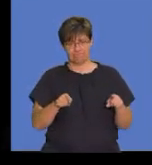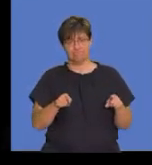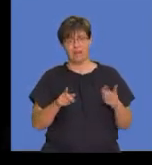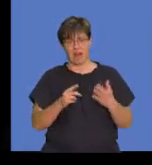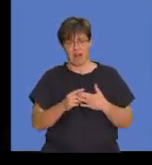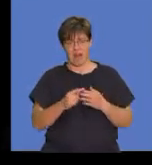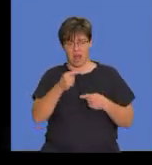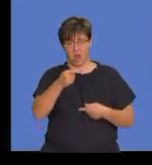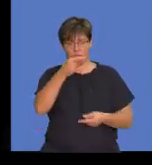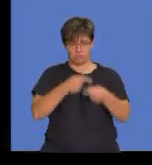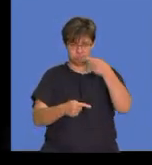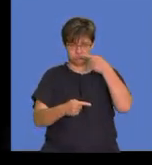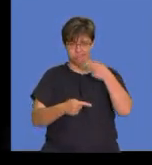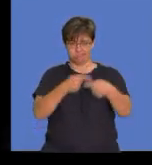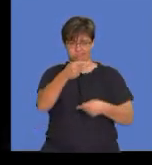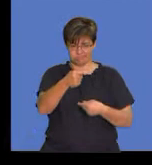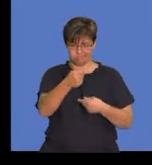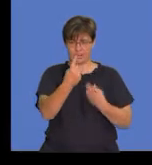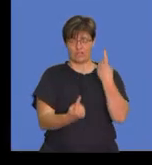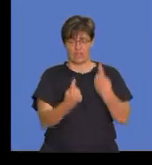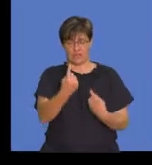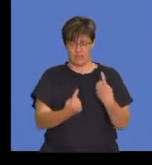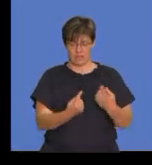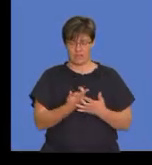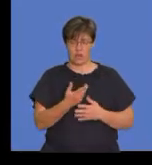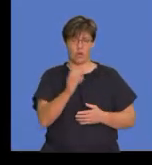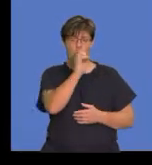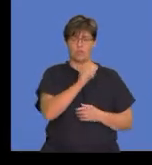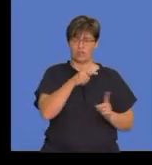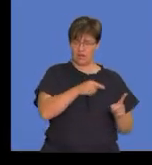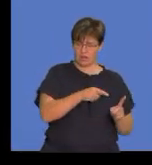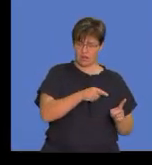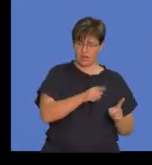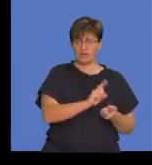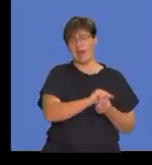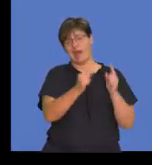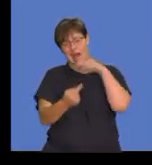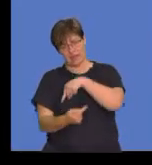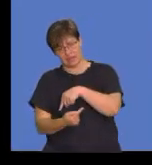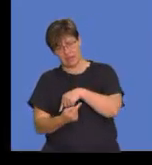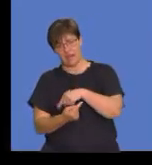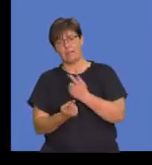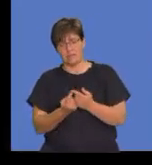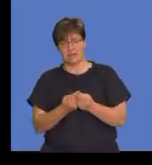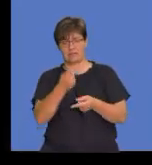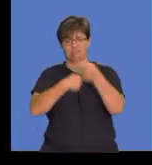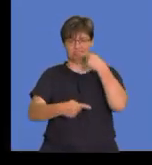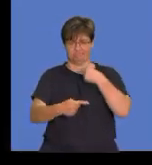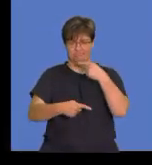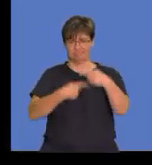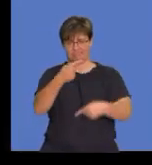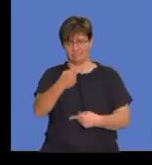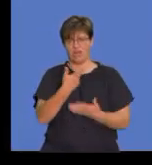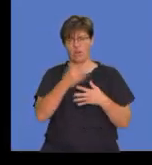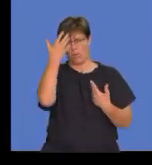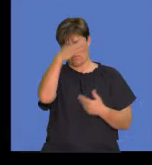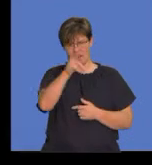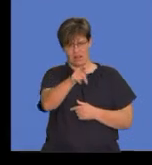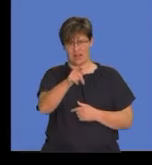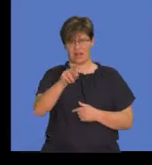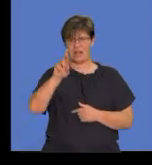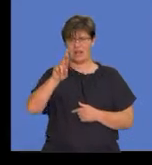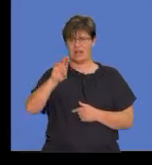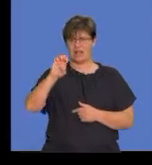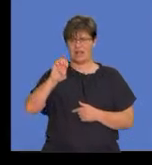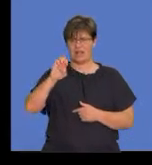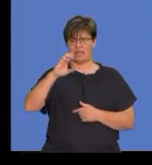are reciprocals of one another. If we take one as the original ratio, the other one will be a reciprocal. I know you've